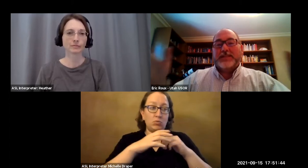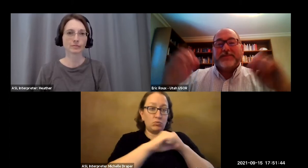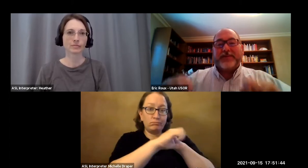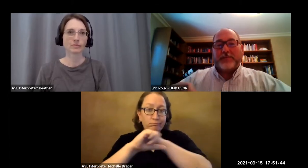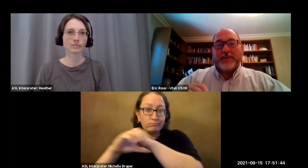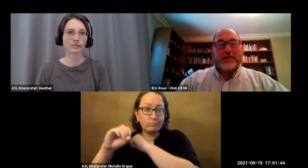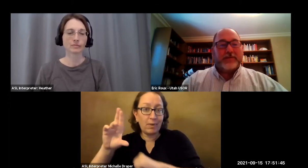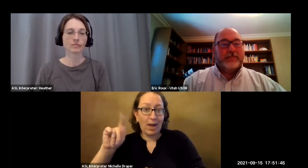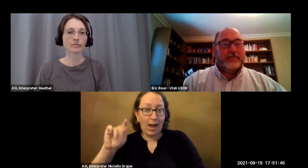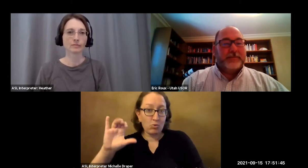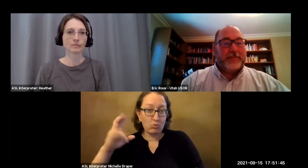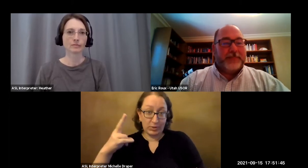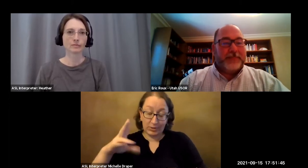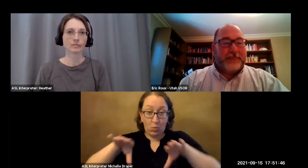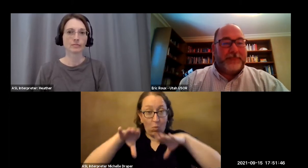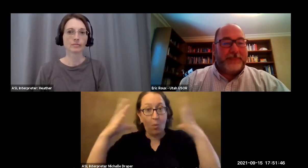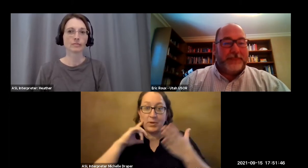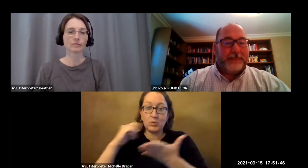to lots of help there.